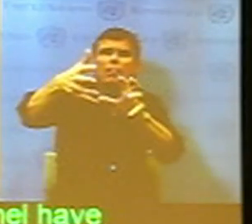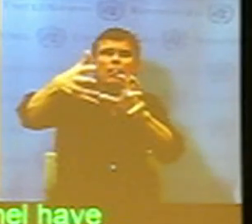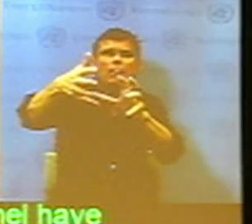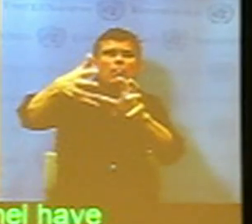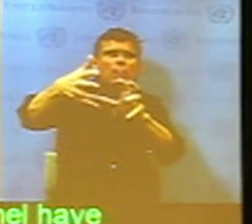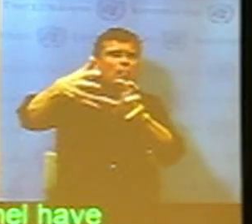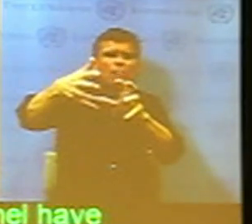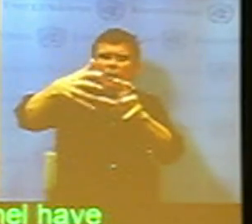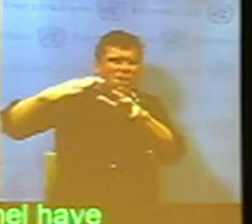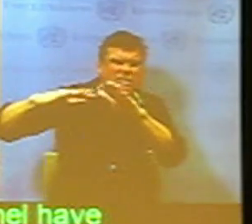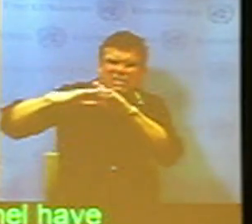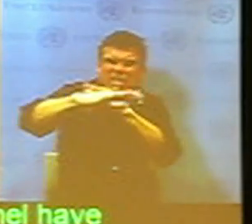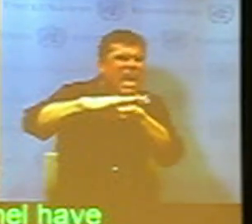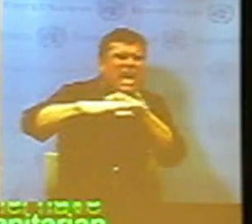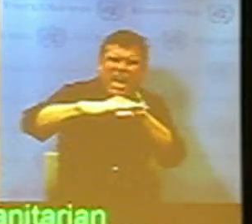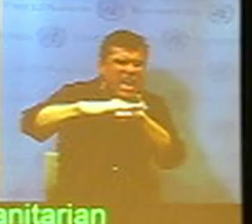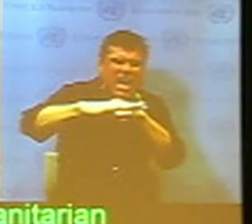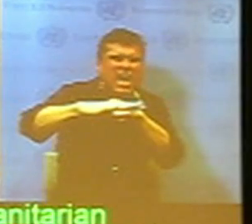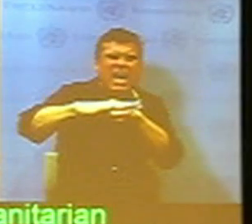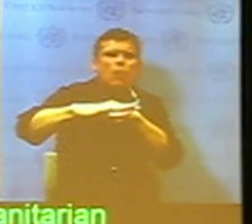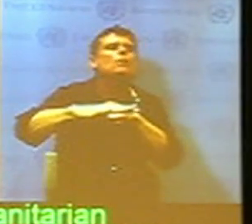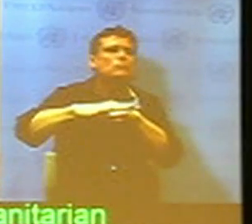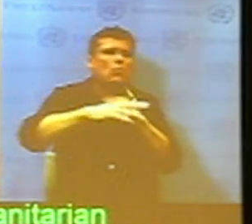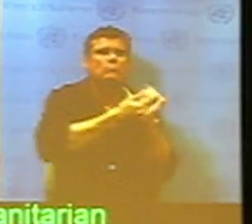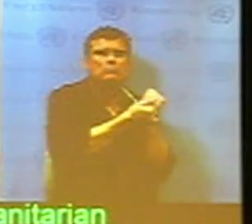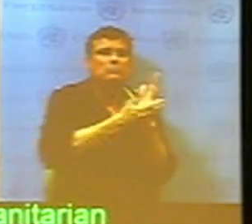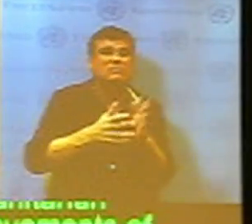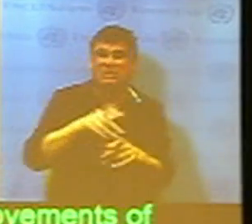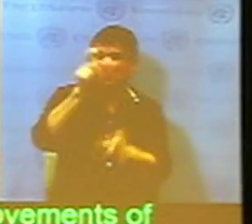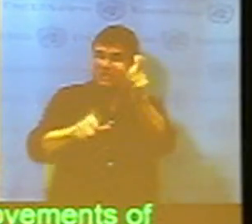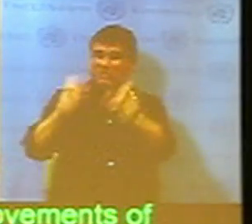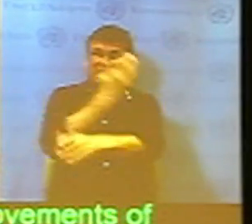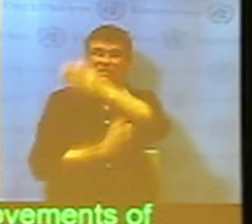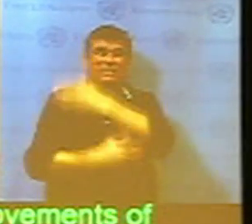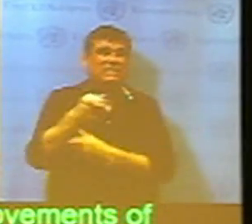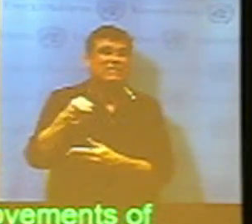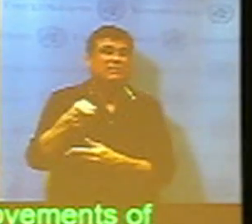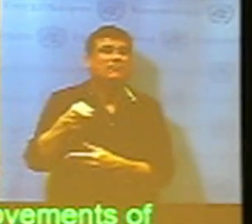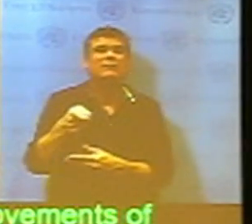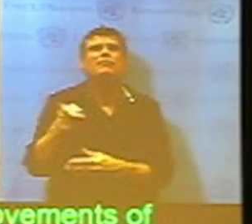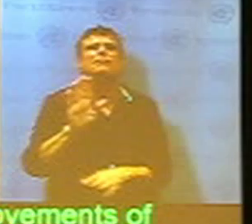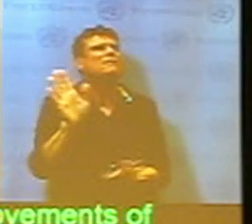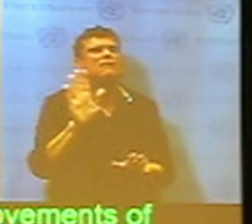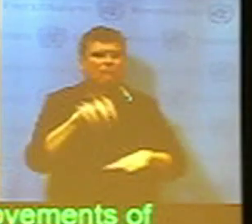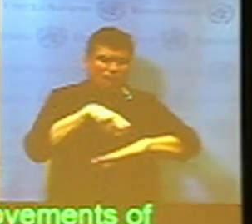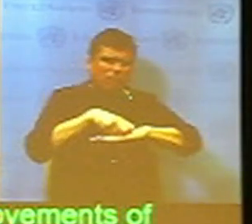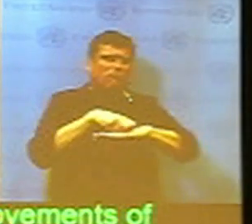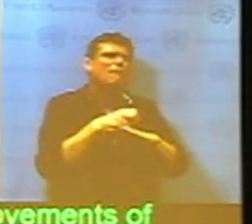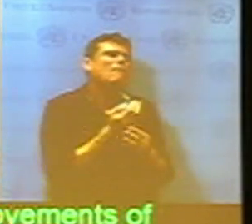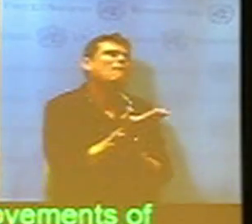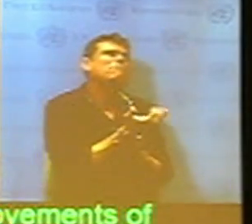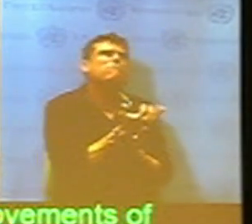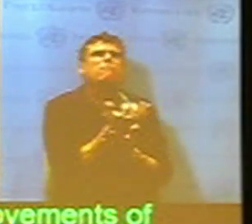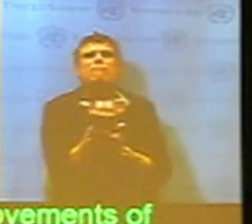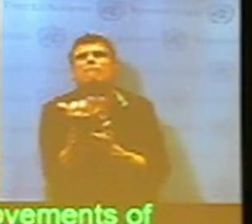and migrants, persons with disabilities are no longer viewed only as recipients of assistance, but they're seen as having the capacity and